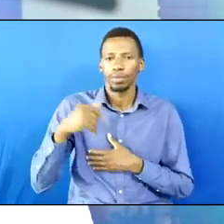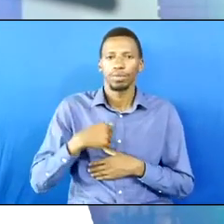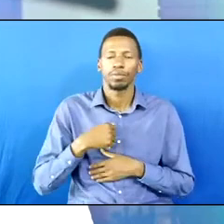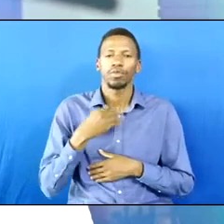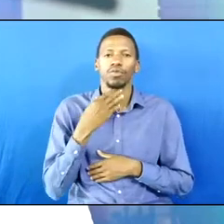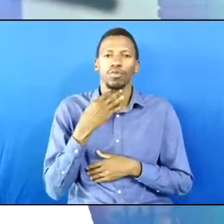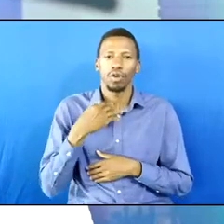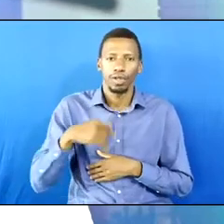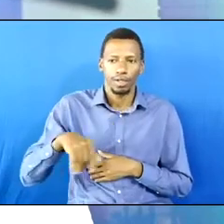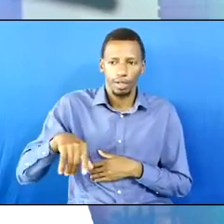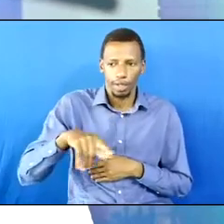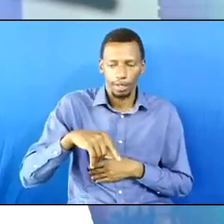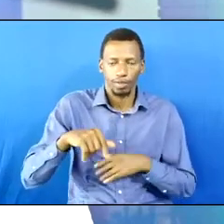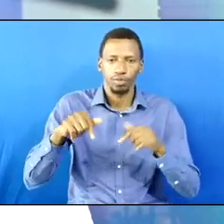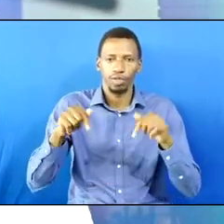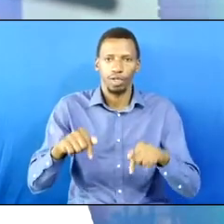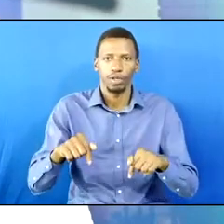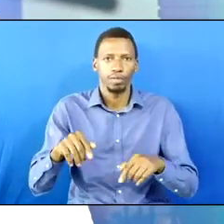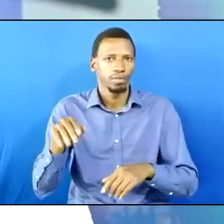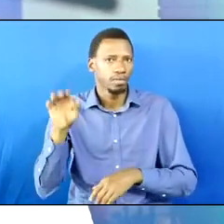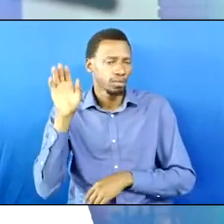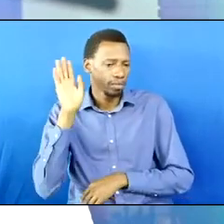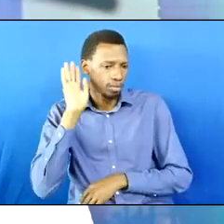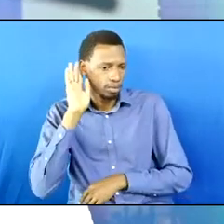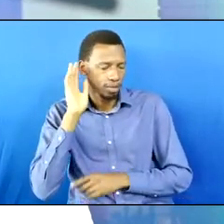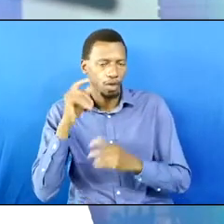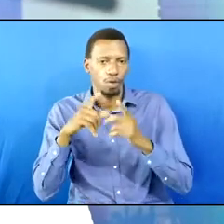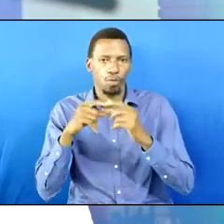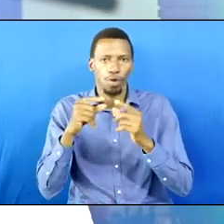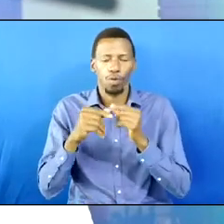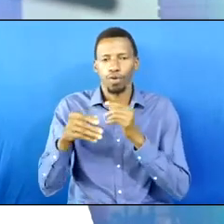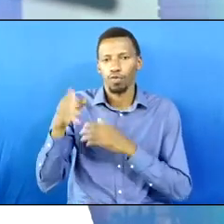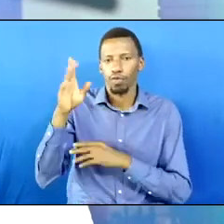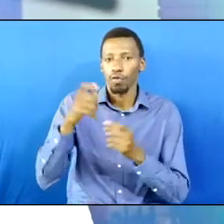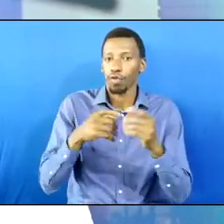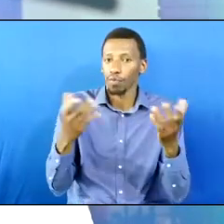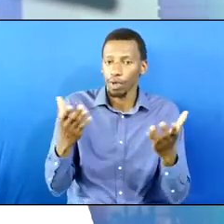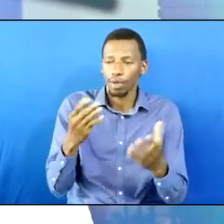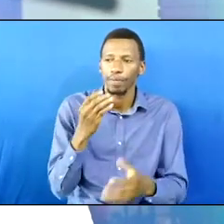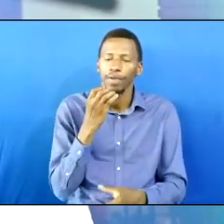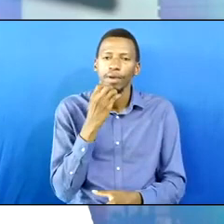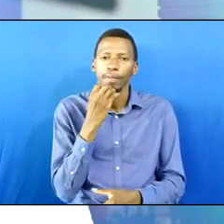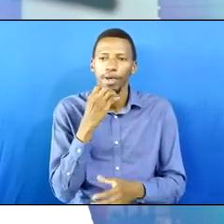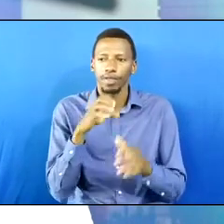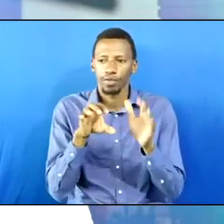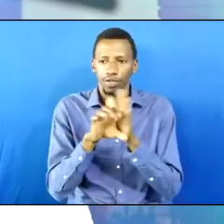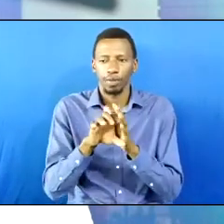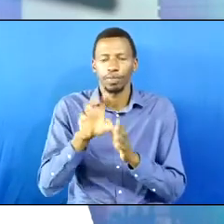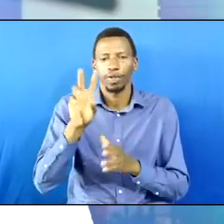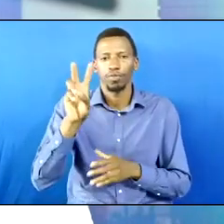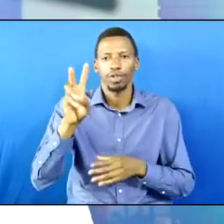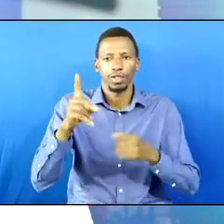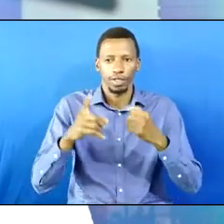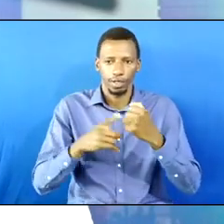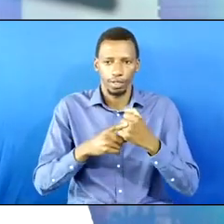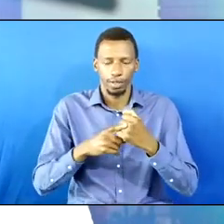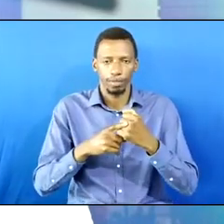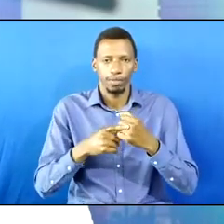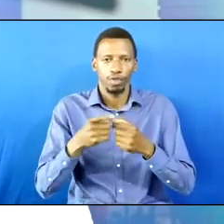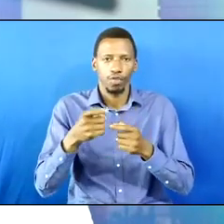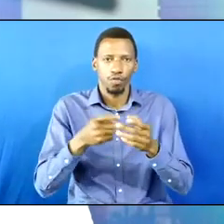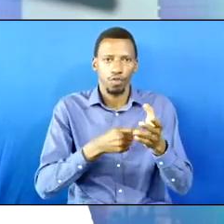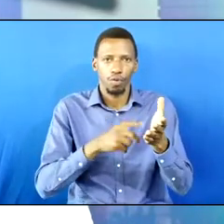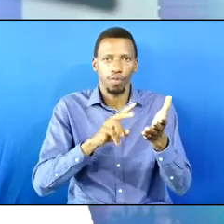to have a word of God from this book of Matthew, chapter 26,